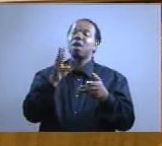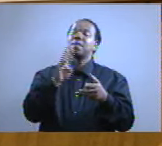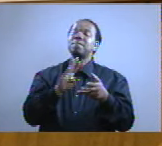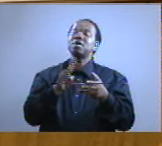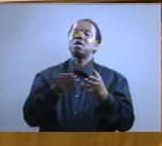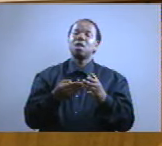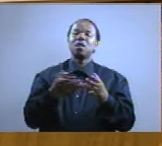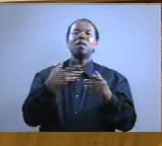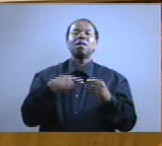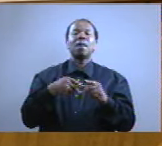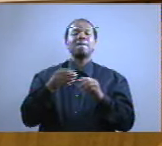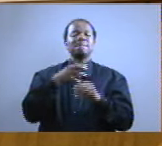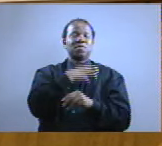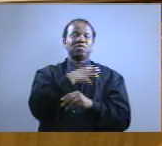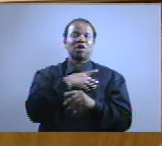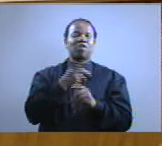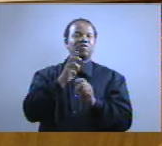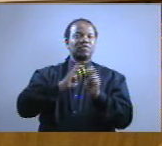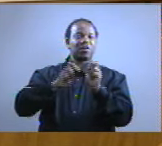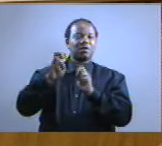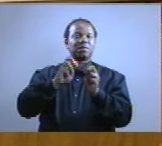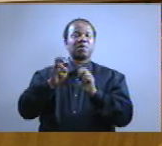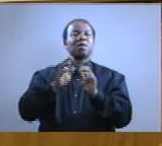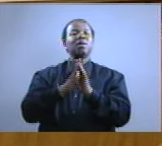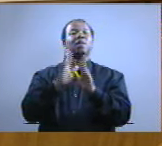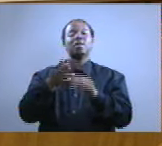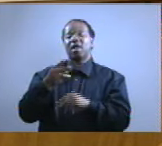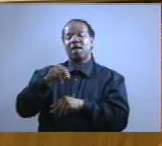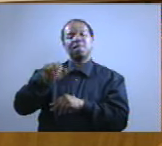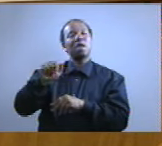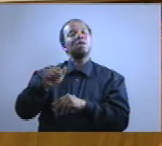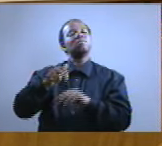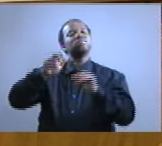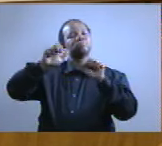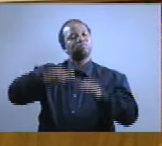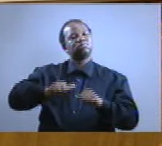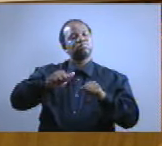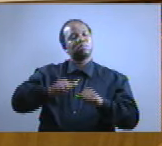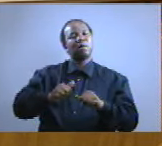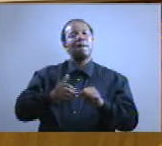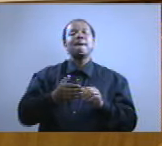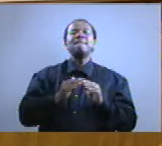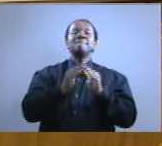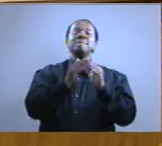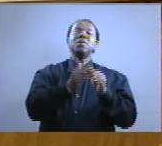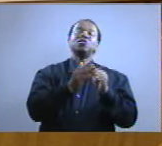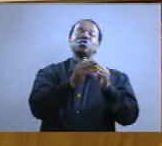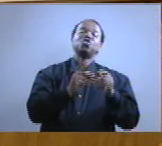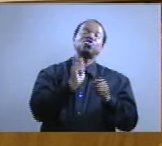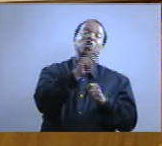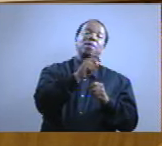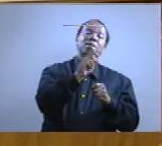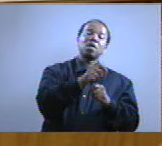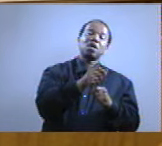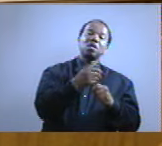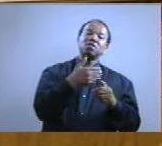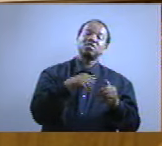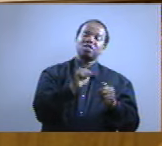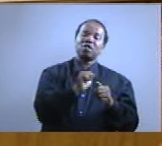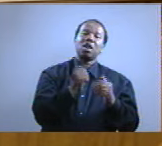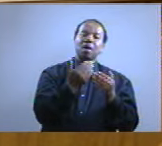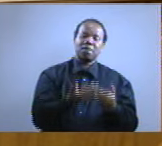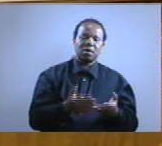of Transport which have been adopted by the National Assembly, namely the Merchant Shipping Civil Liability Convention Bill